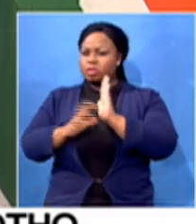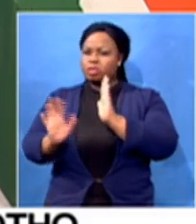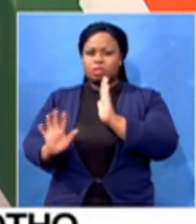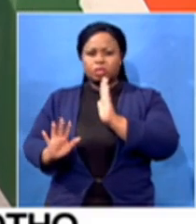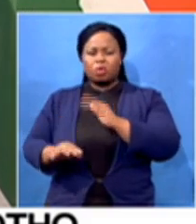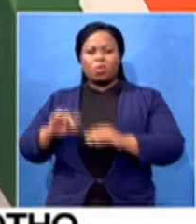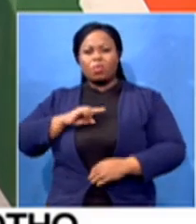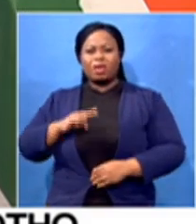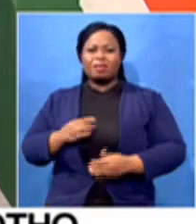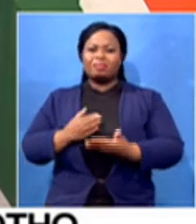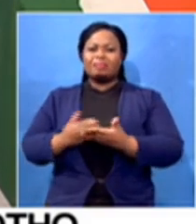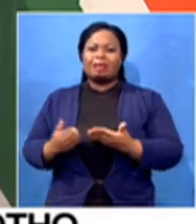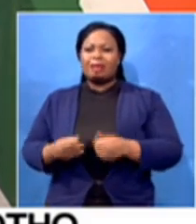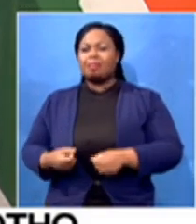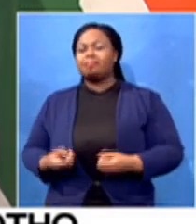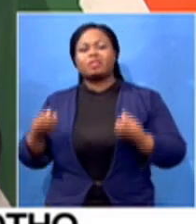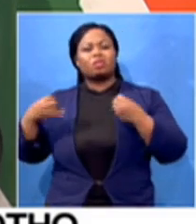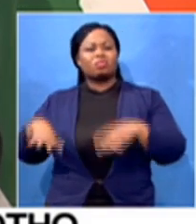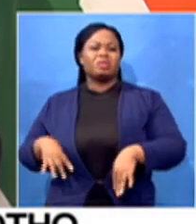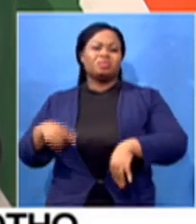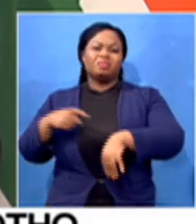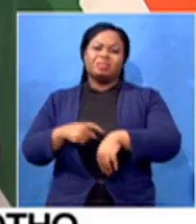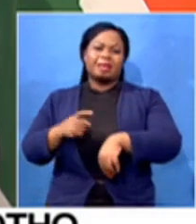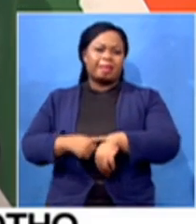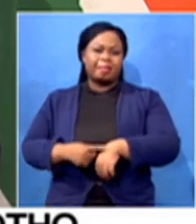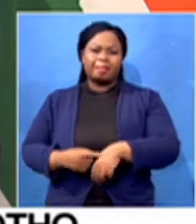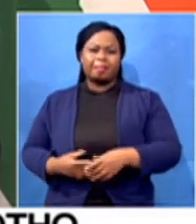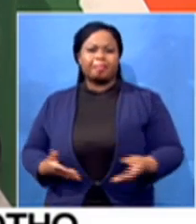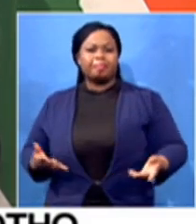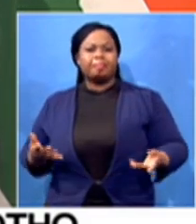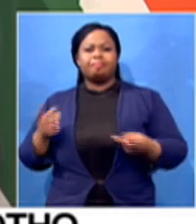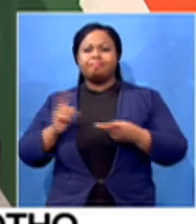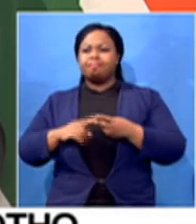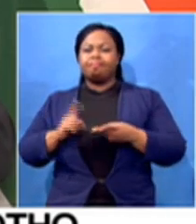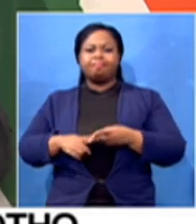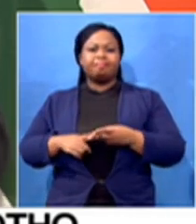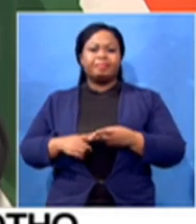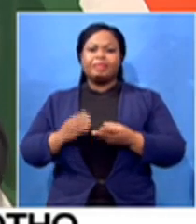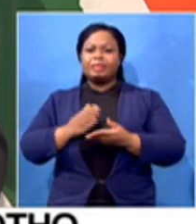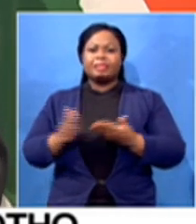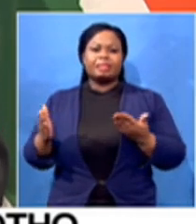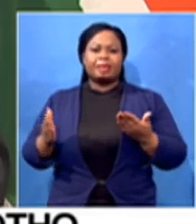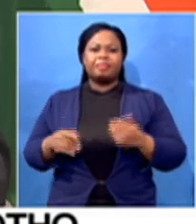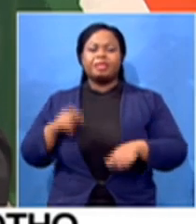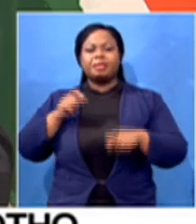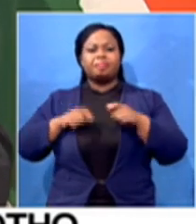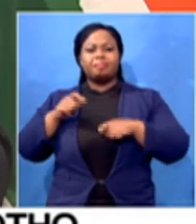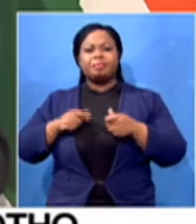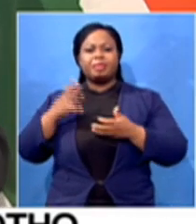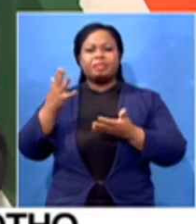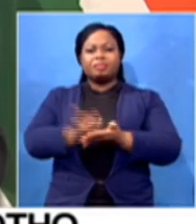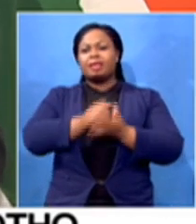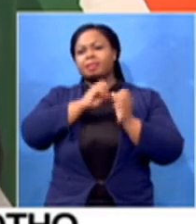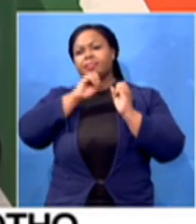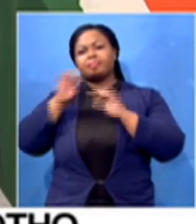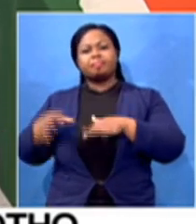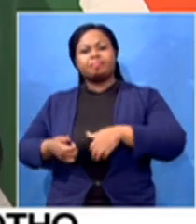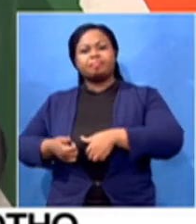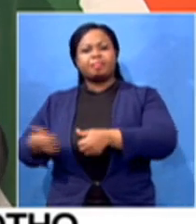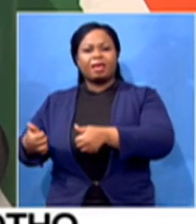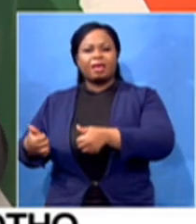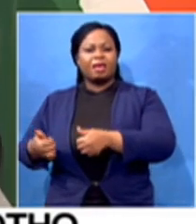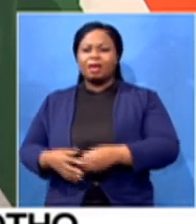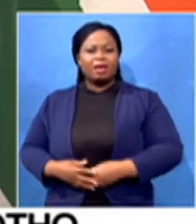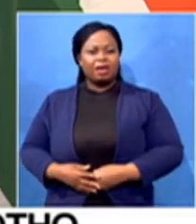to time being lost, that lead to people having to be repatriated, and we need